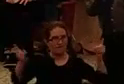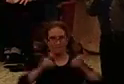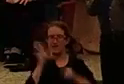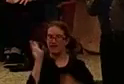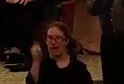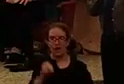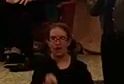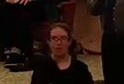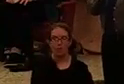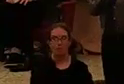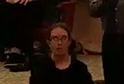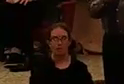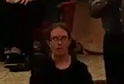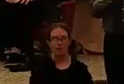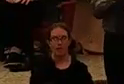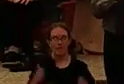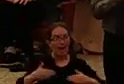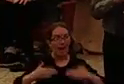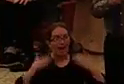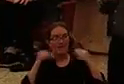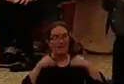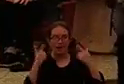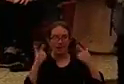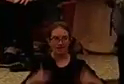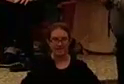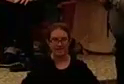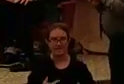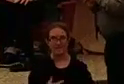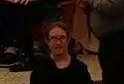now. I'm happy the way I'm living.